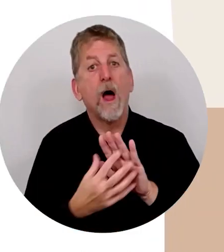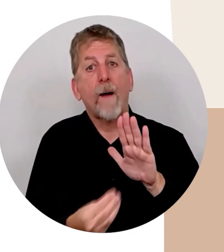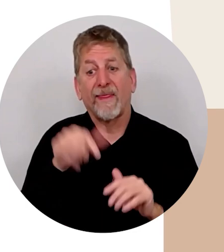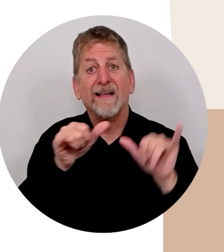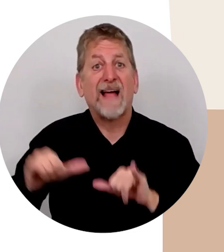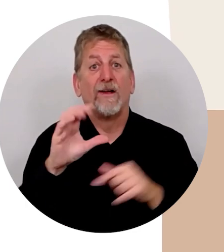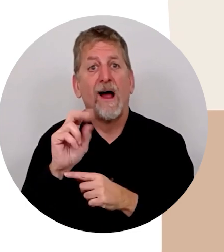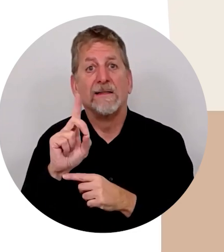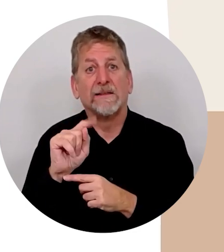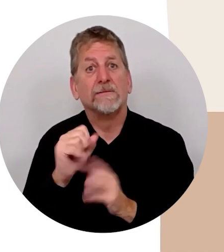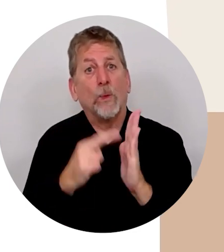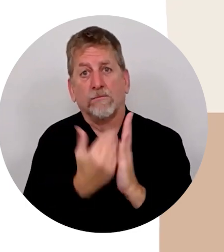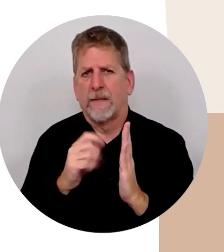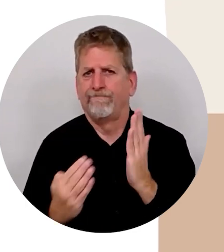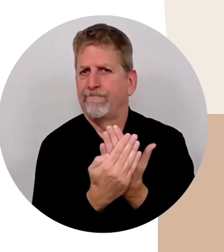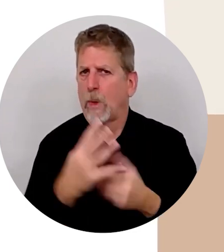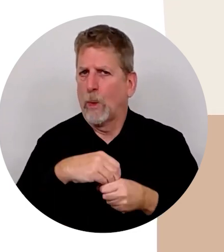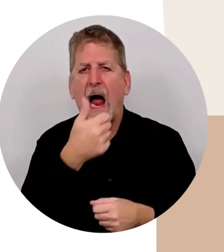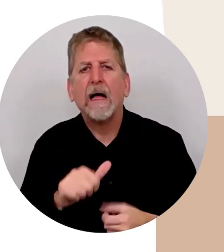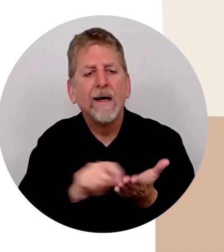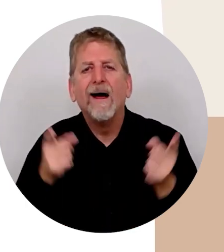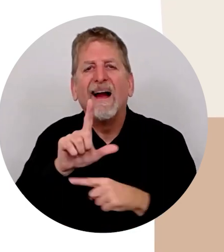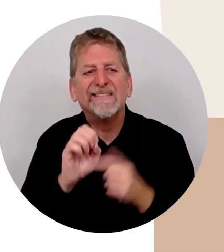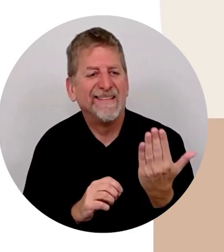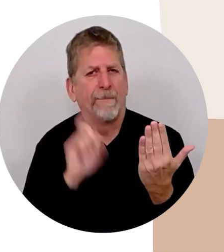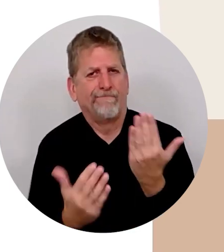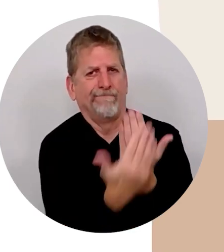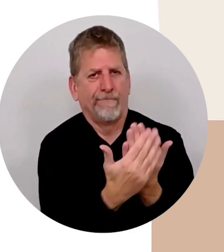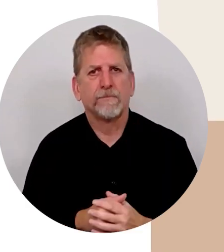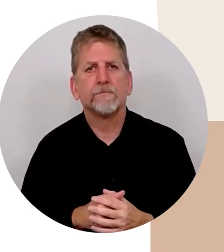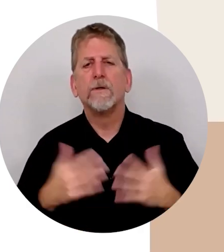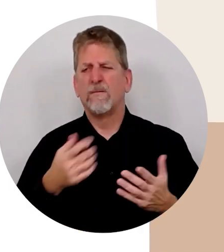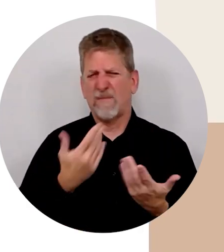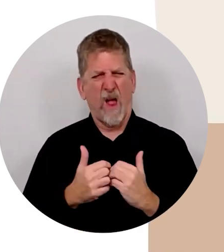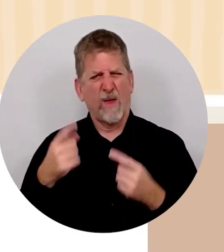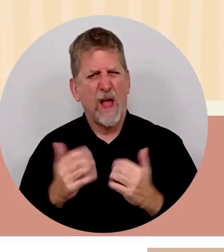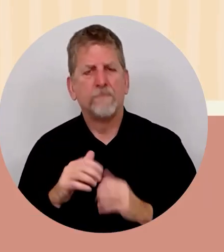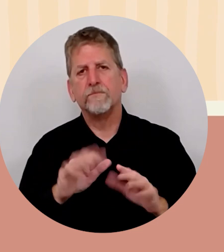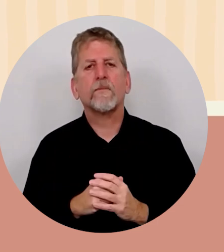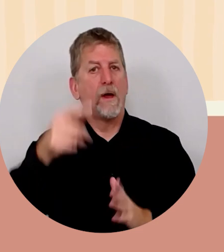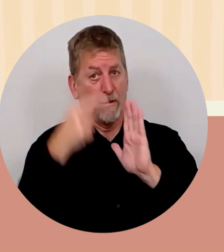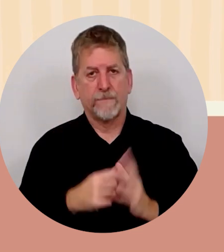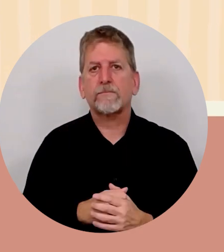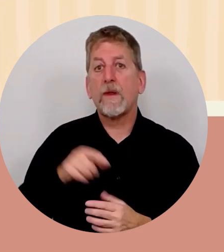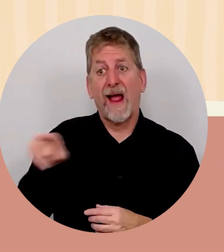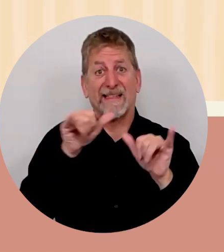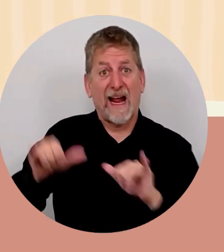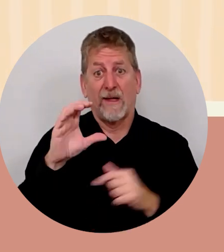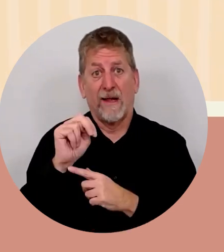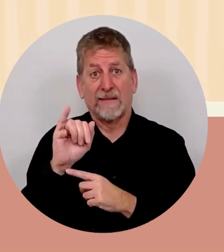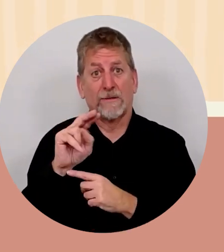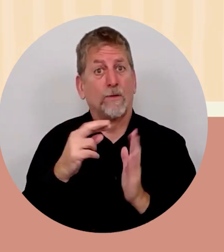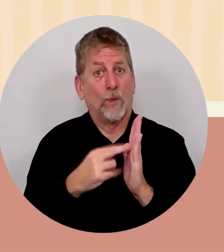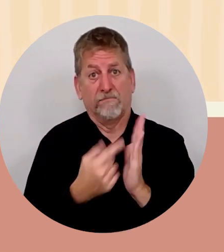must be included with every written tenancy agreement. So how does this work? For example, the standard conditions state that the tenant